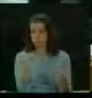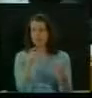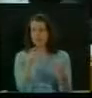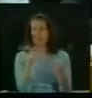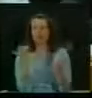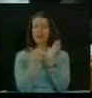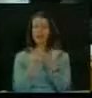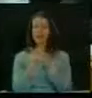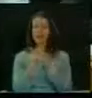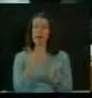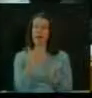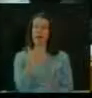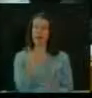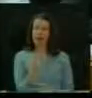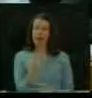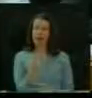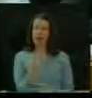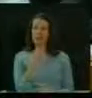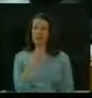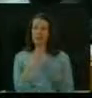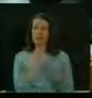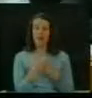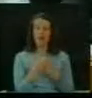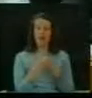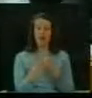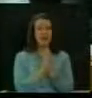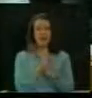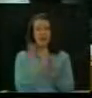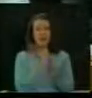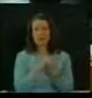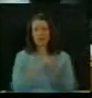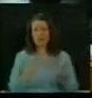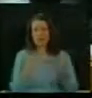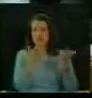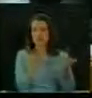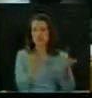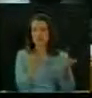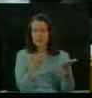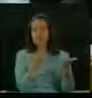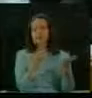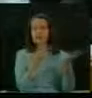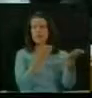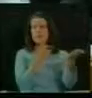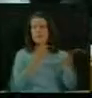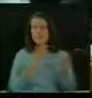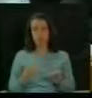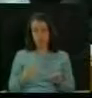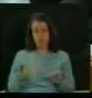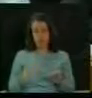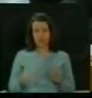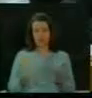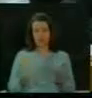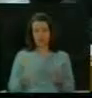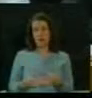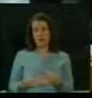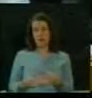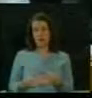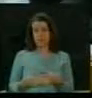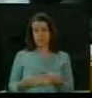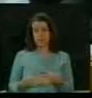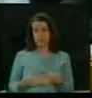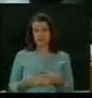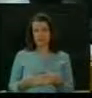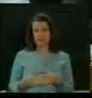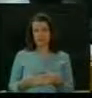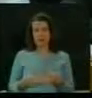I would just point out that all we're asking through this recommendation is to bring this body a